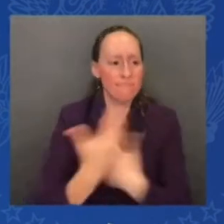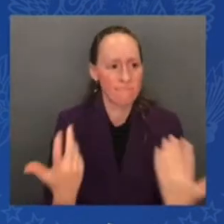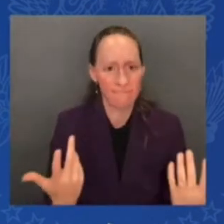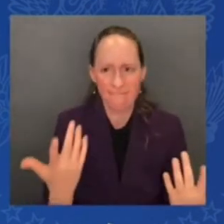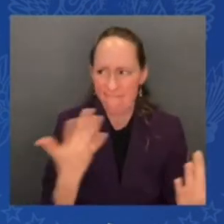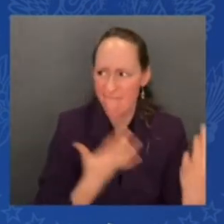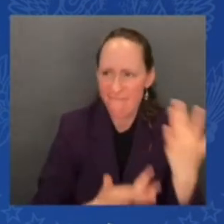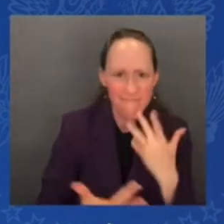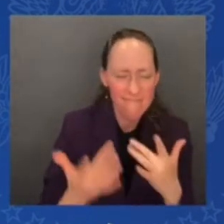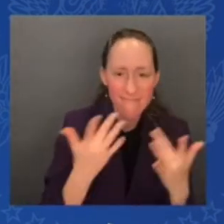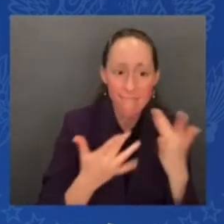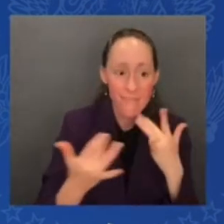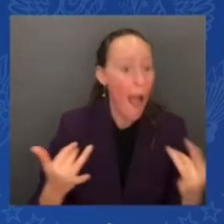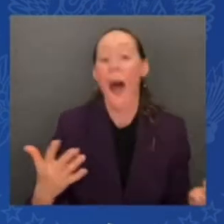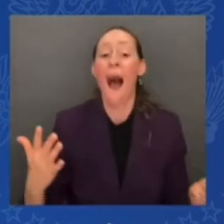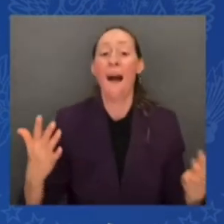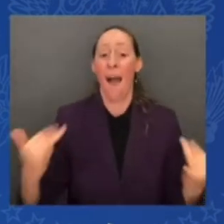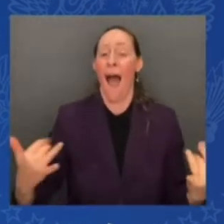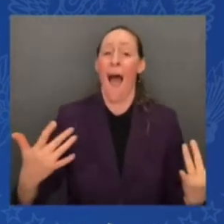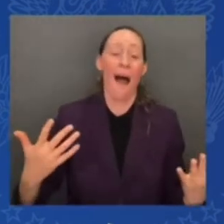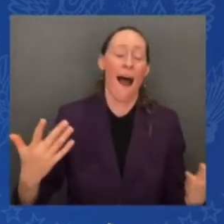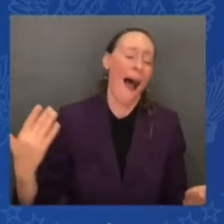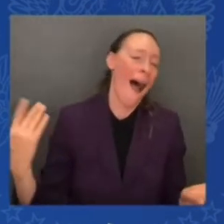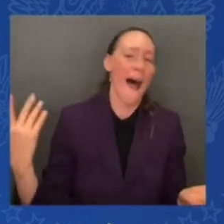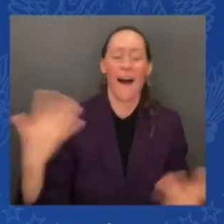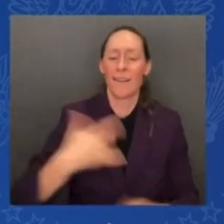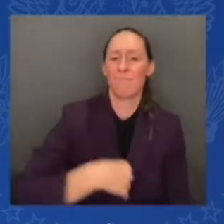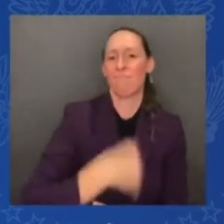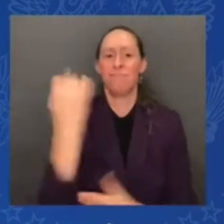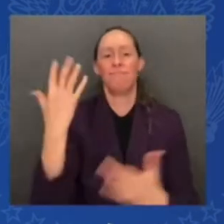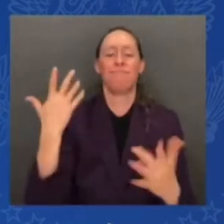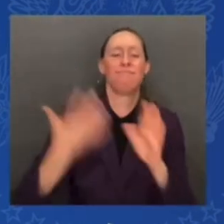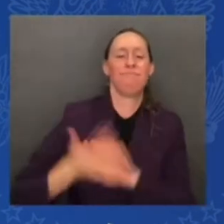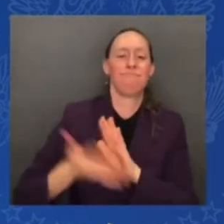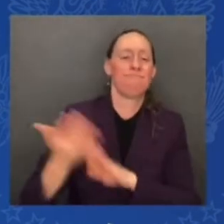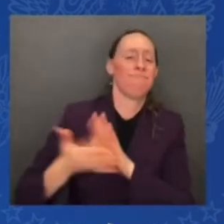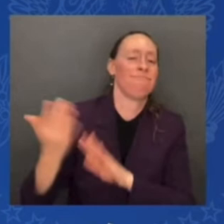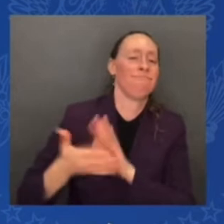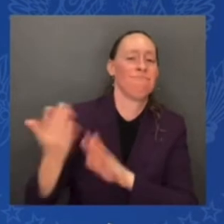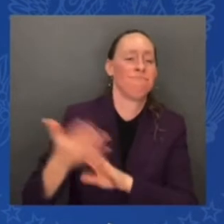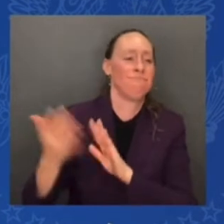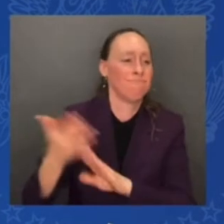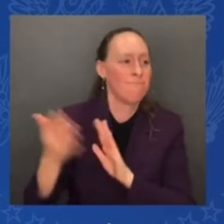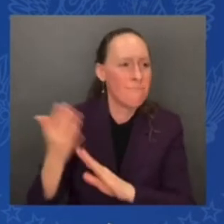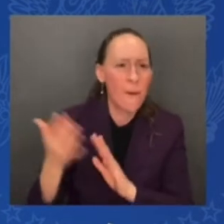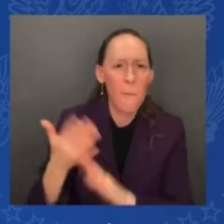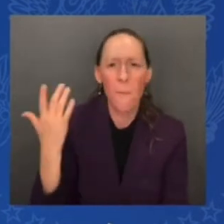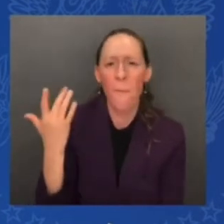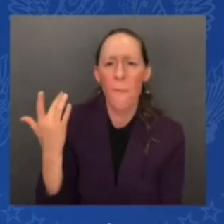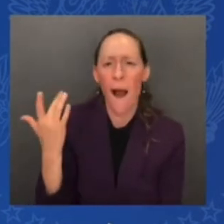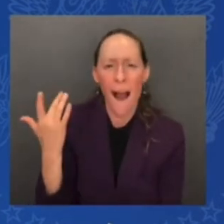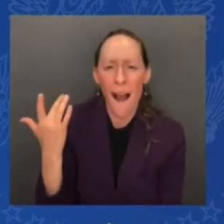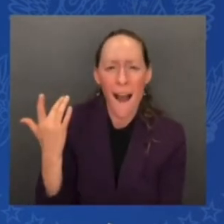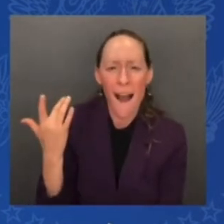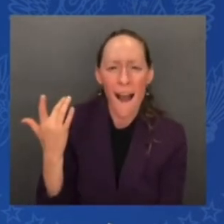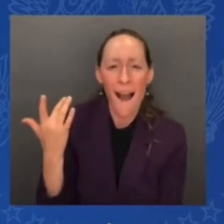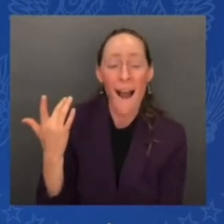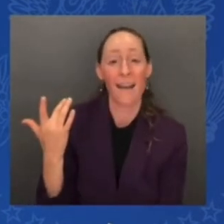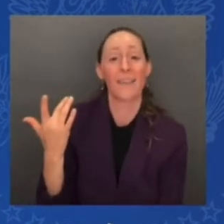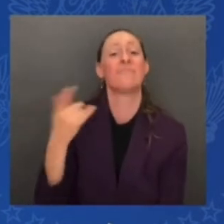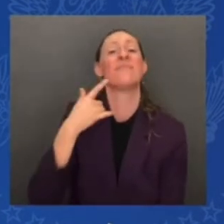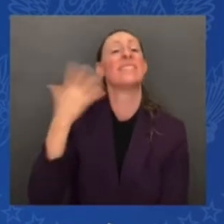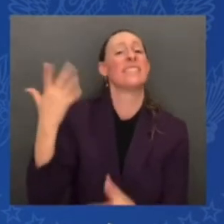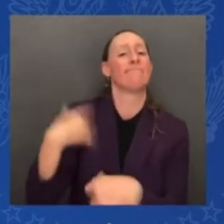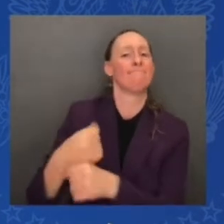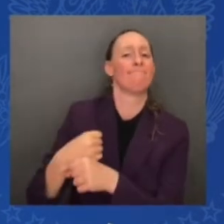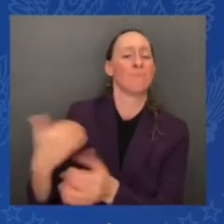COSA makes wind turbines, wind towers. That's the thing that holds most. When I say that, people look at me like, wind tower.